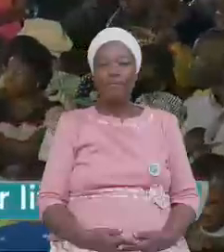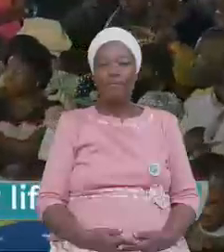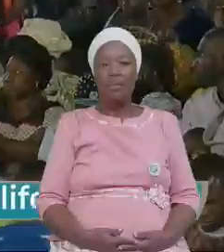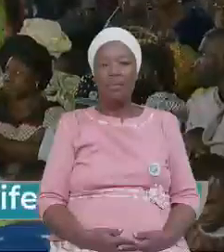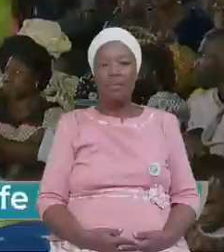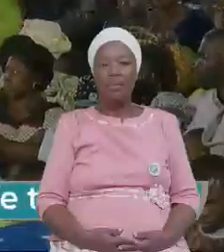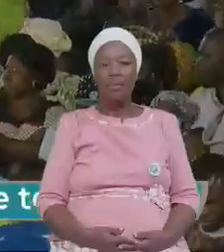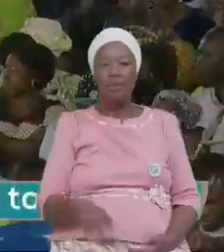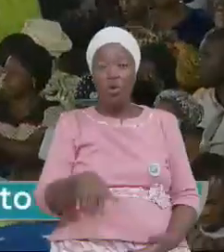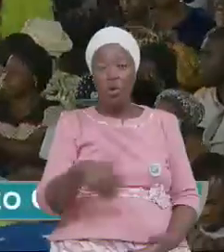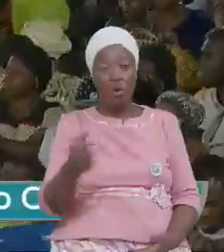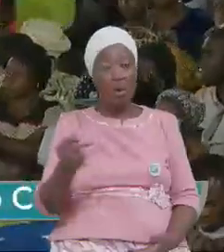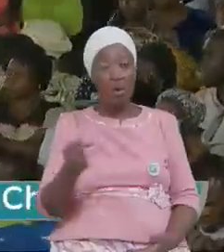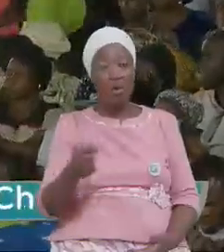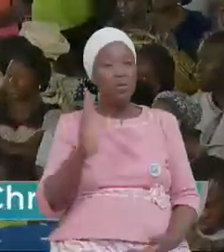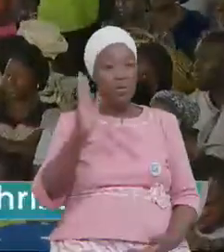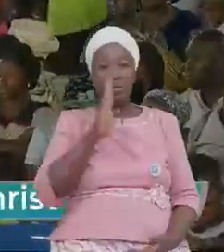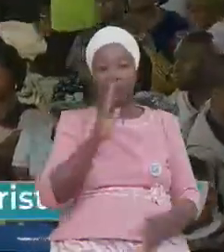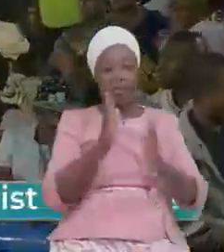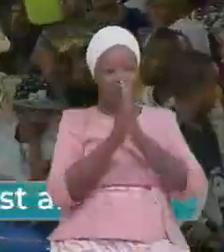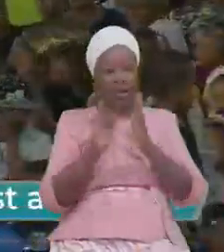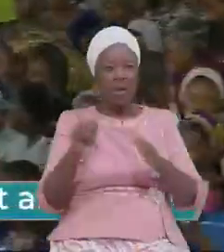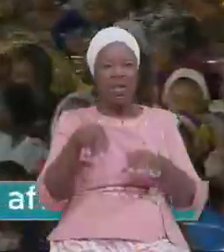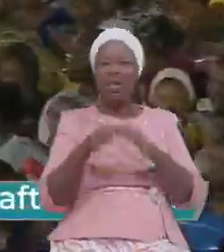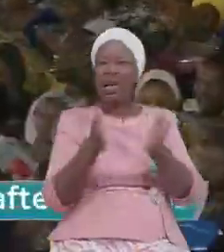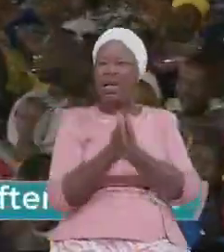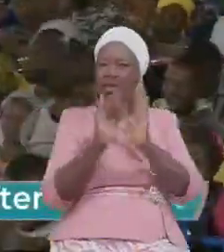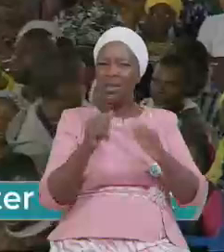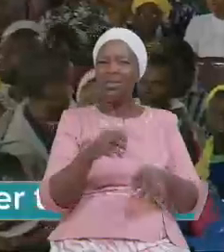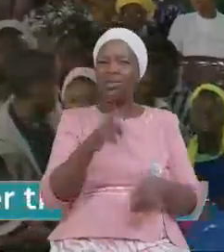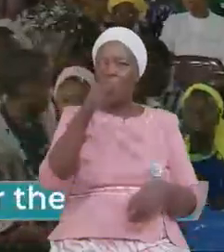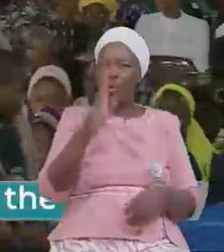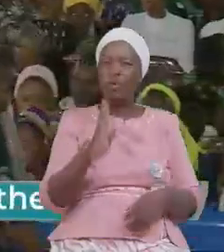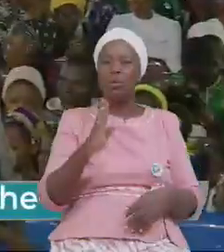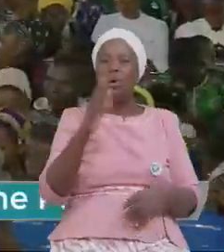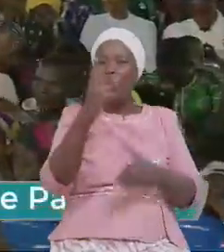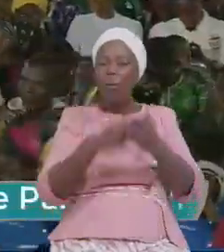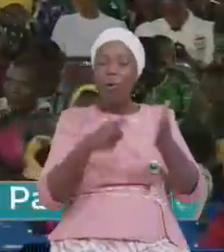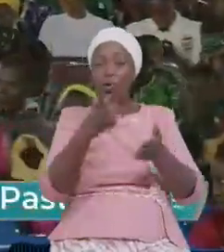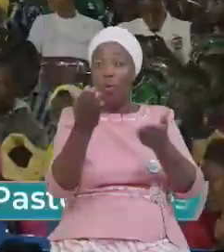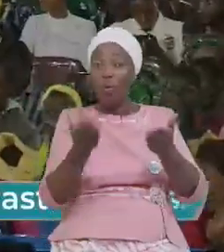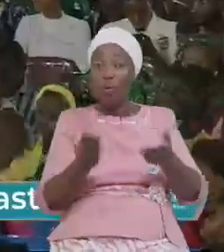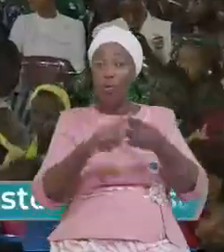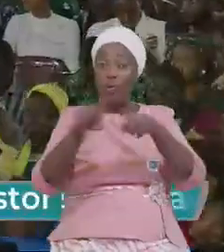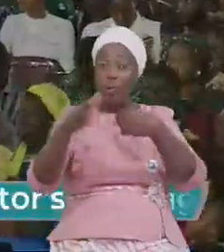Others should be praying, be asking God what you want to go home with